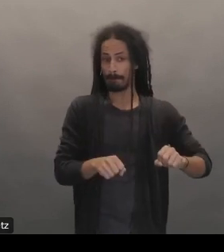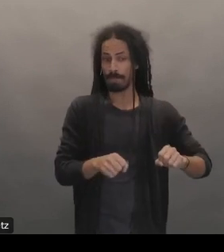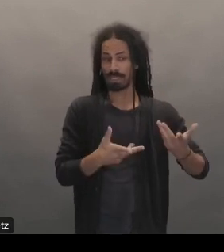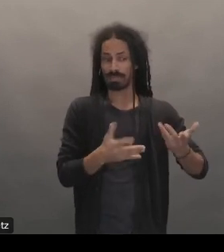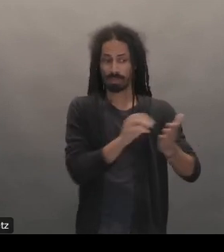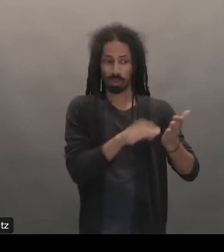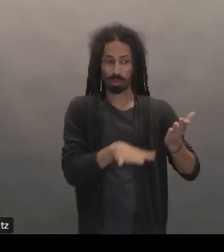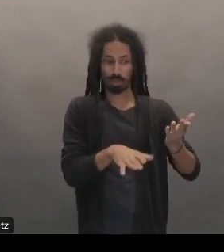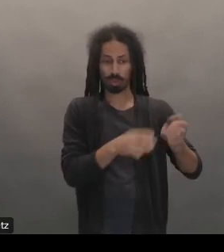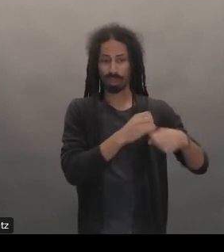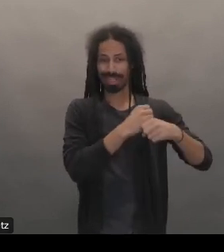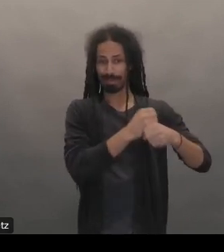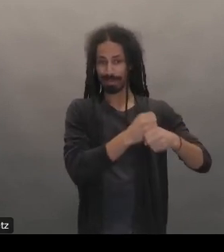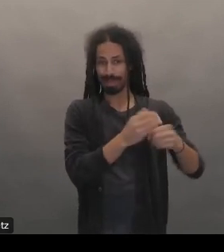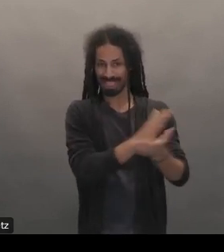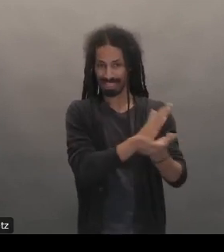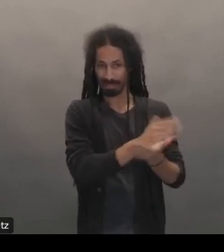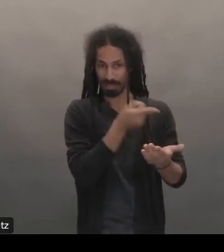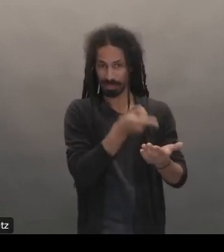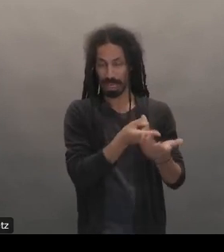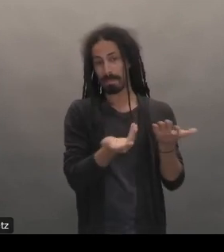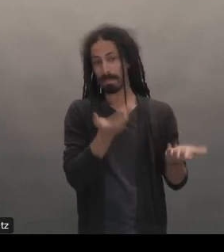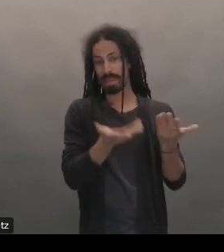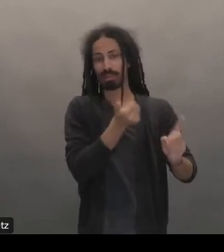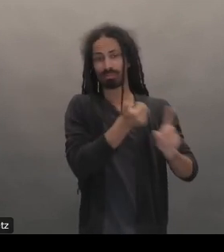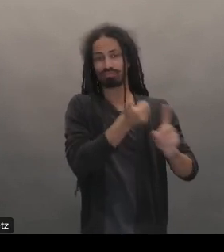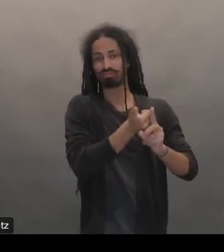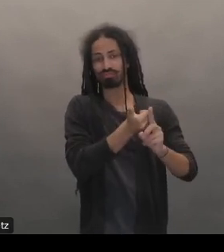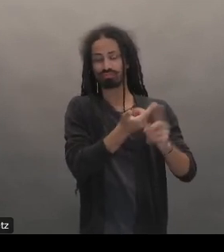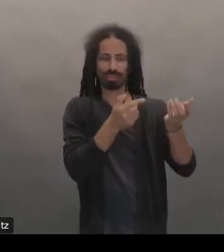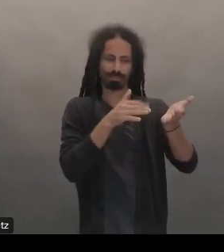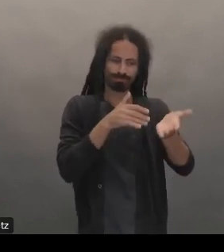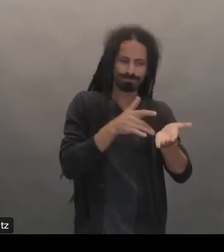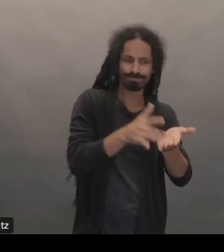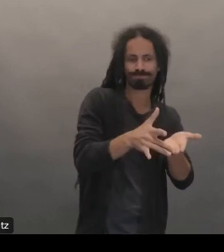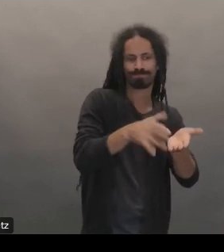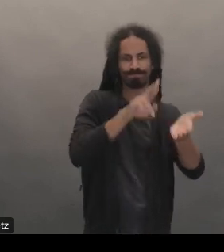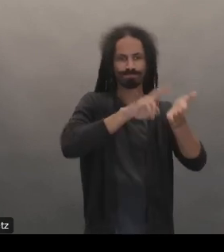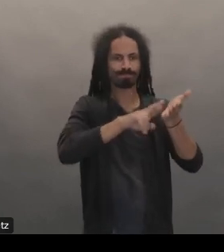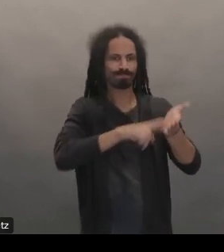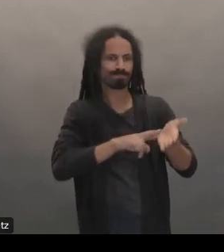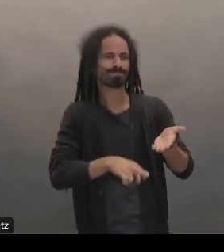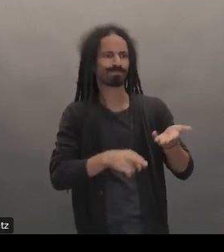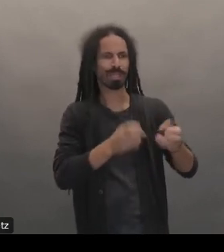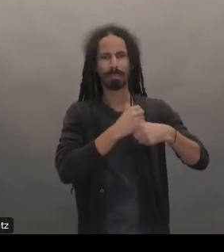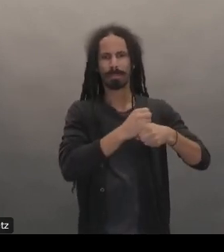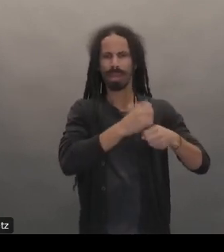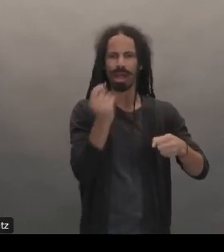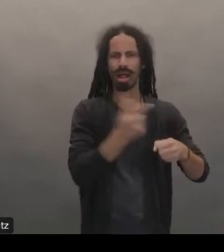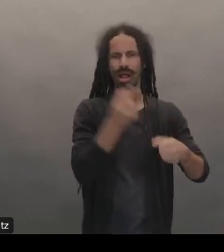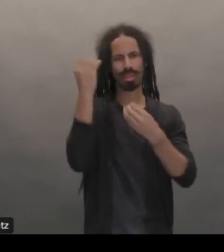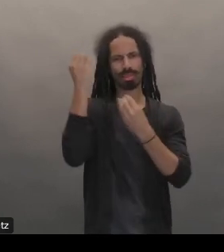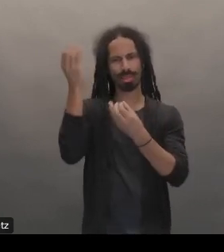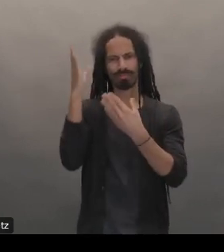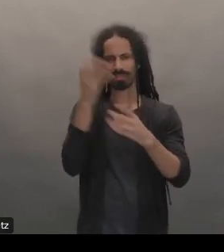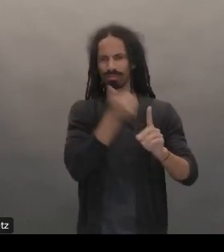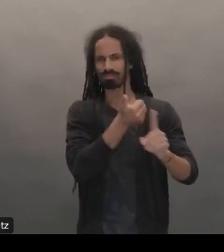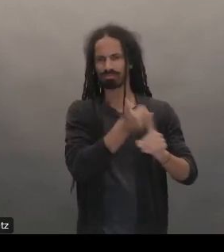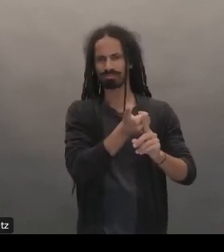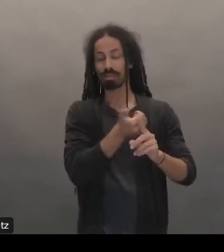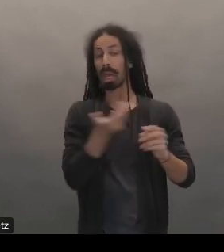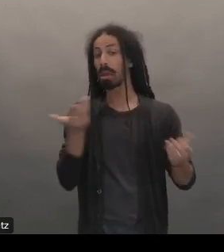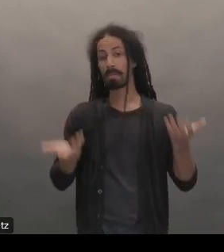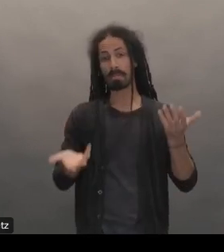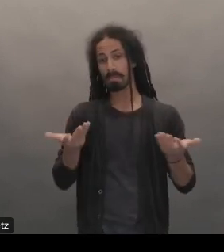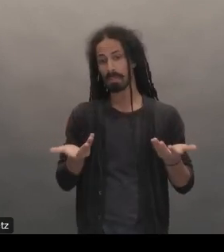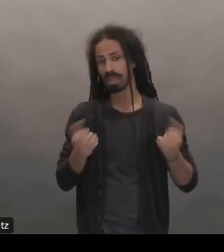here actually did the experiment, whatever this experiment is, and came up with that data themselves. Right? That